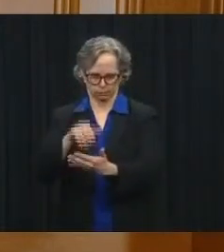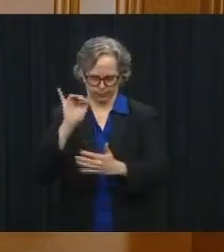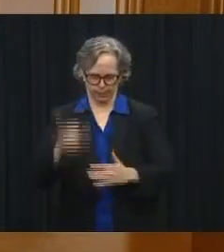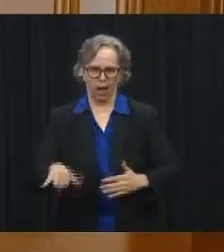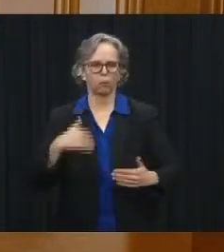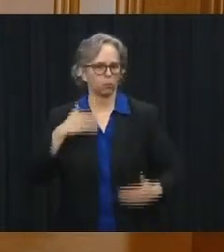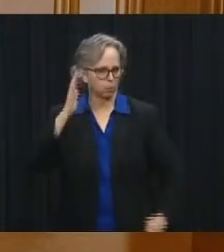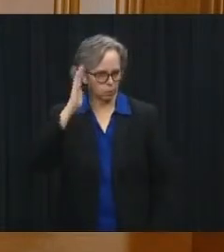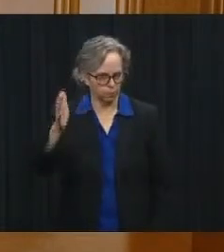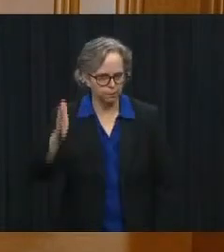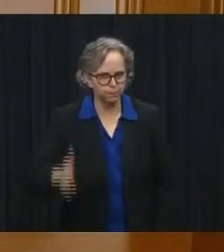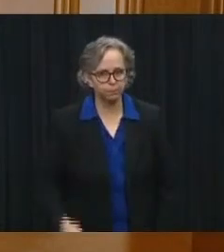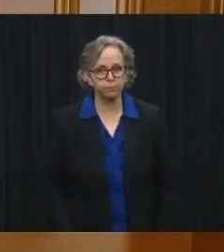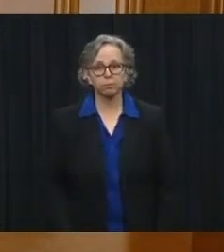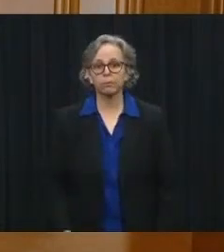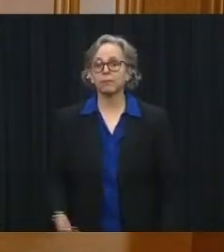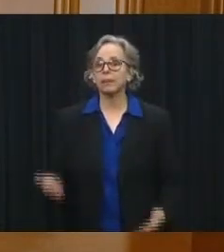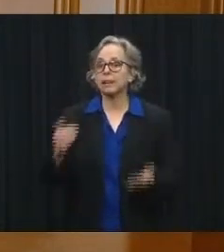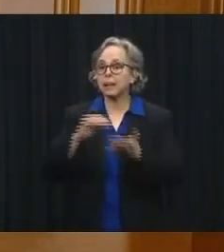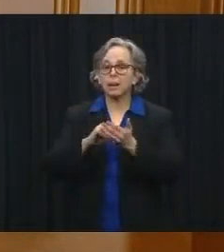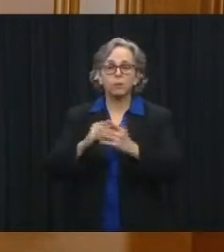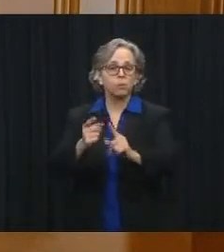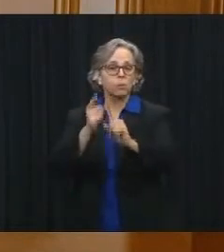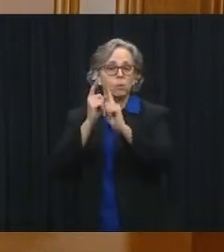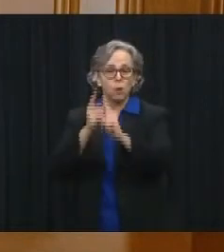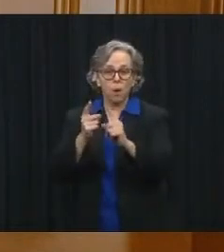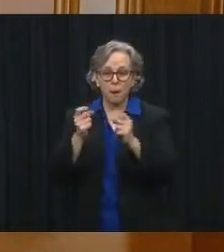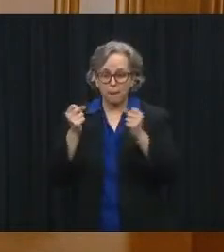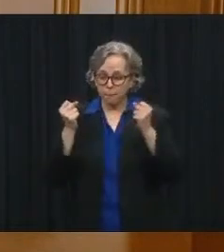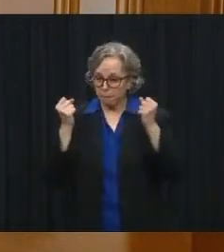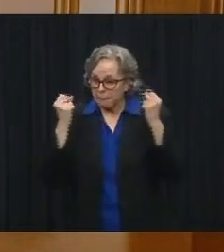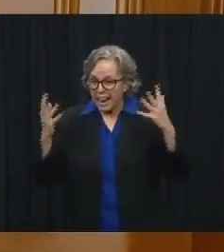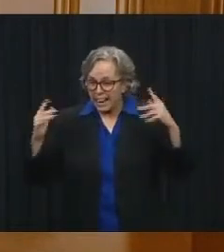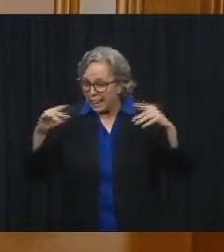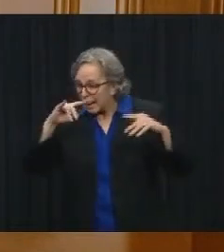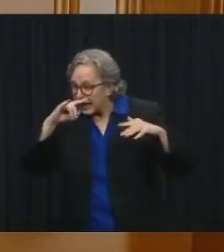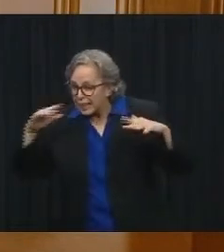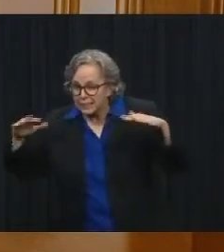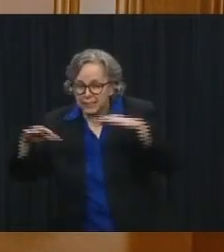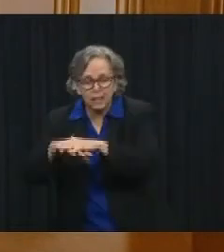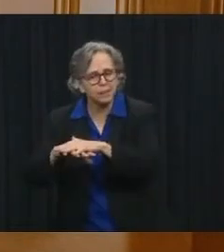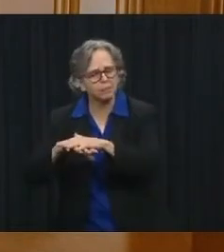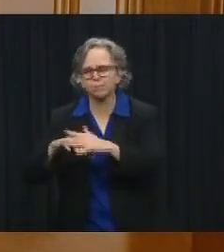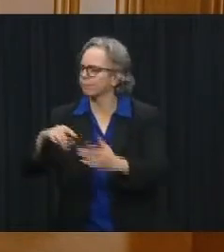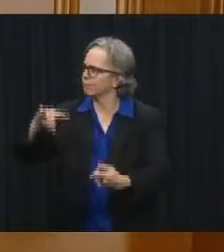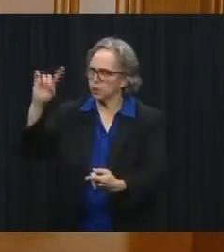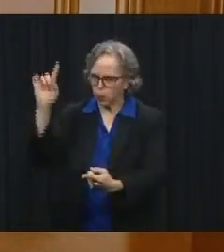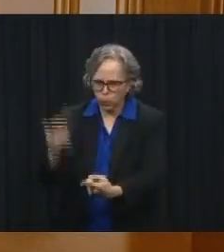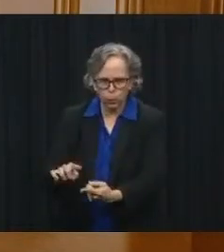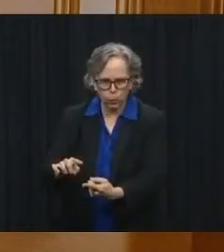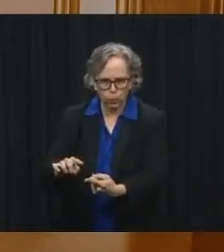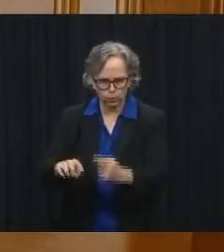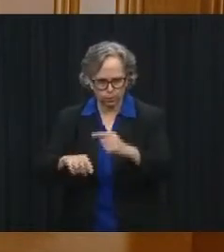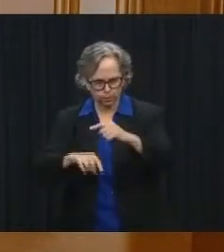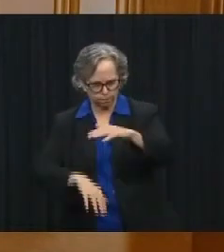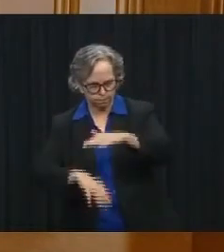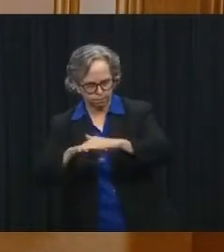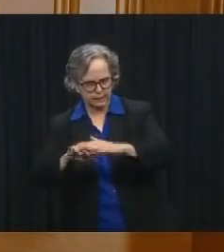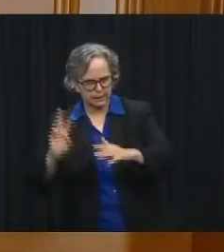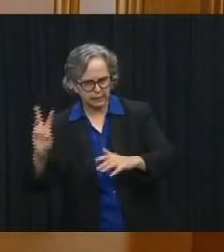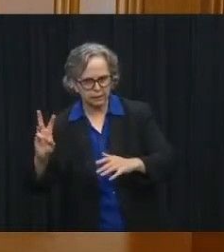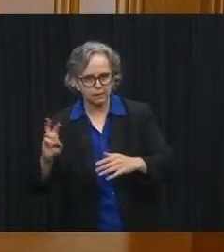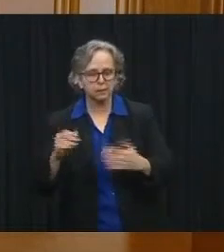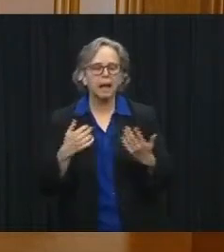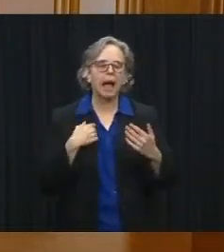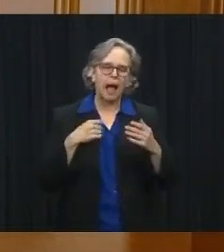these settings. There are other rules and regulations that these licenses require now that the nursing home or